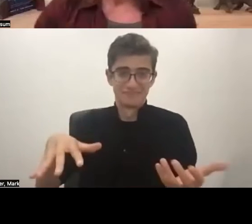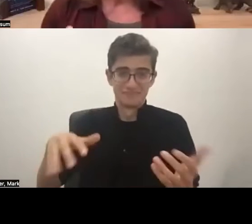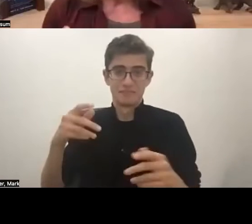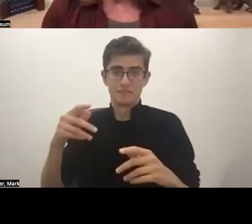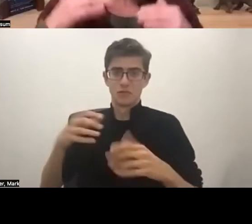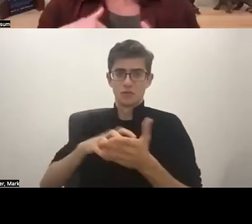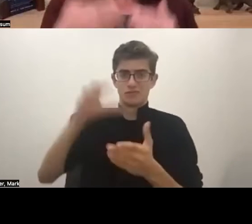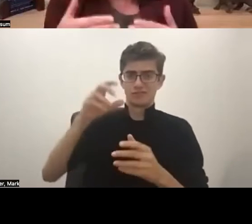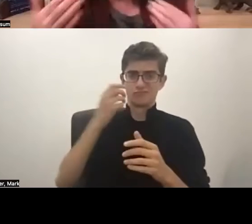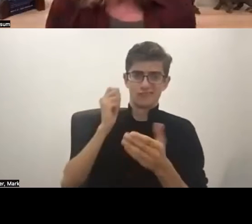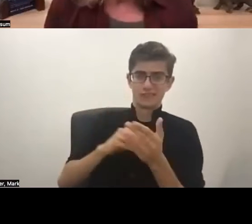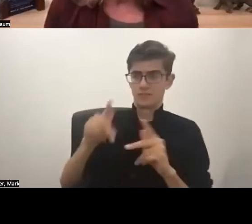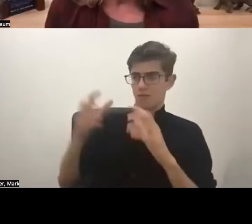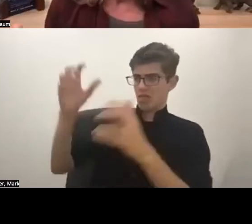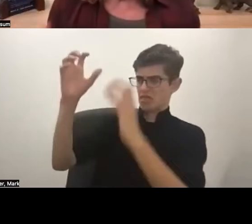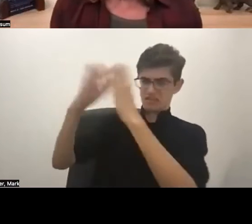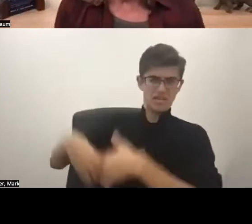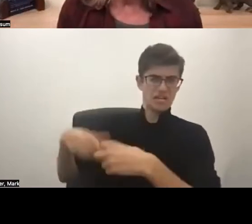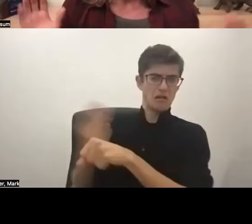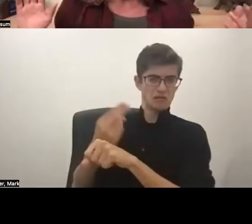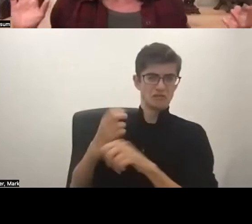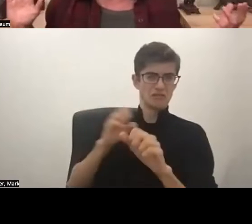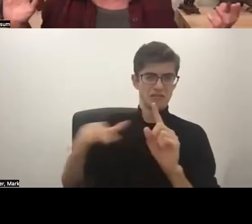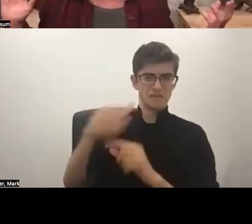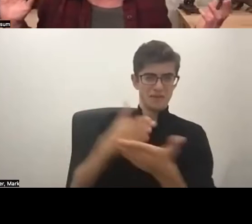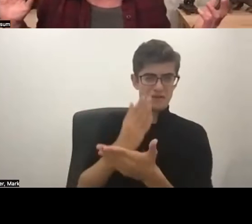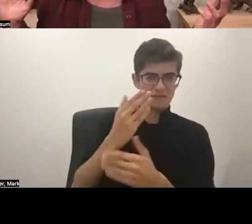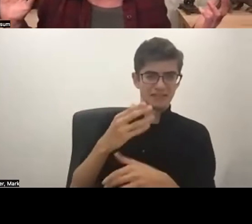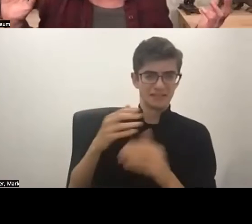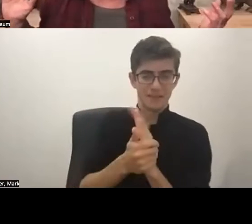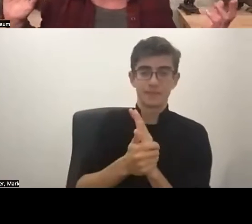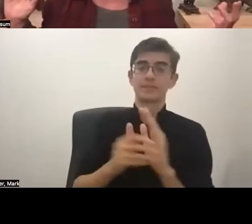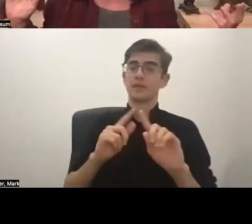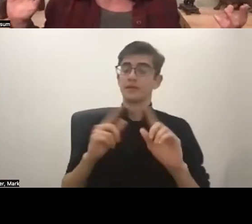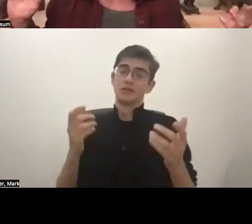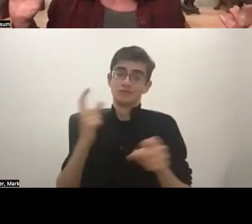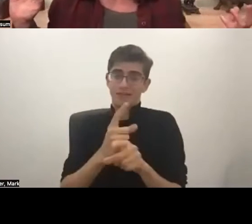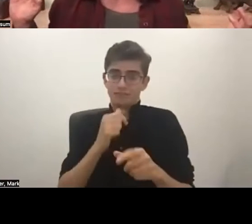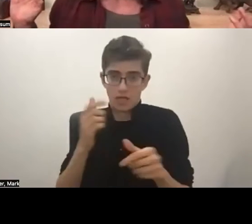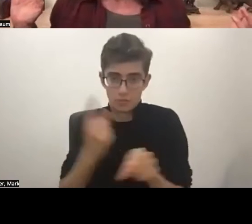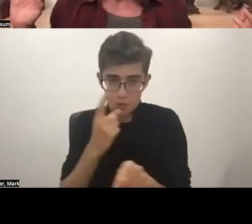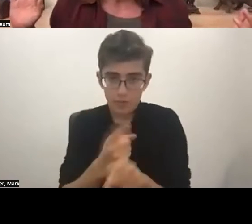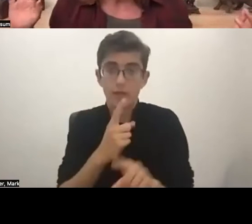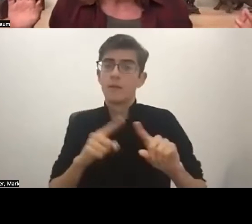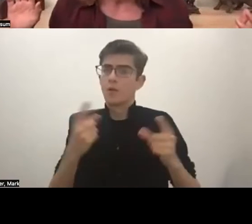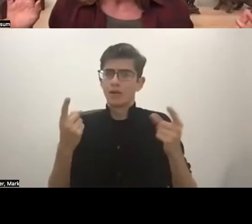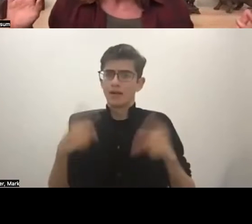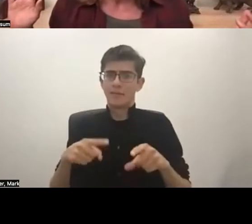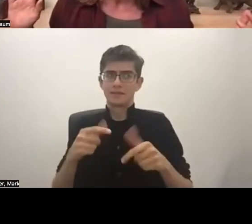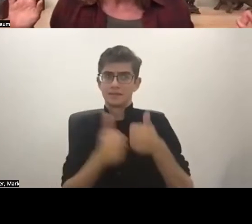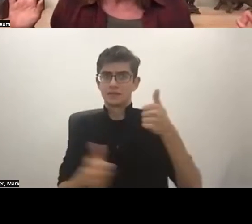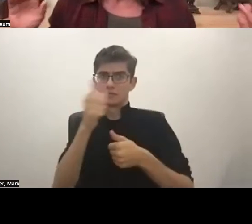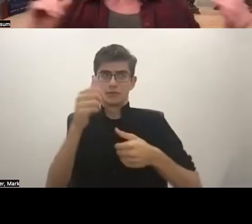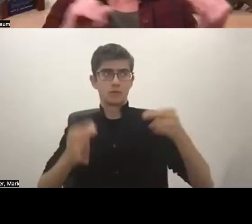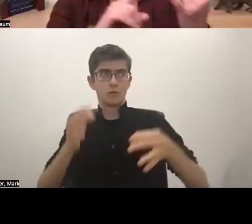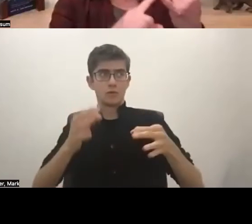Commonwealth of Pennsylvania. But what it did was, I think it frightened off the Supreme Court justices, and it set bad precedent. And